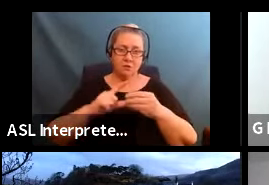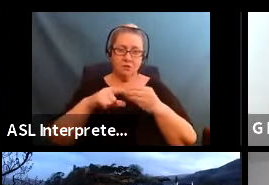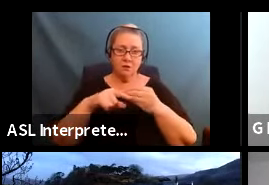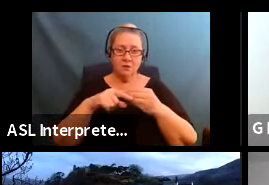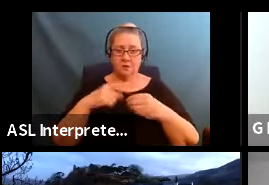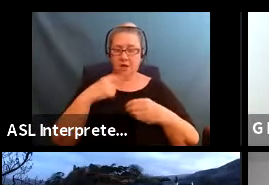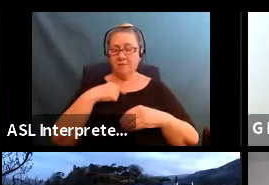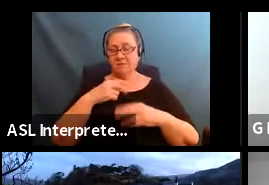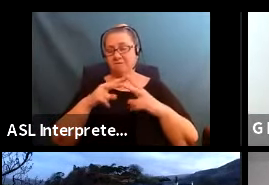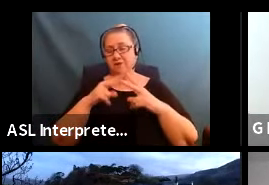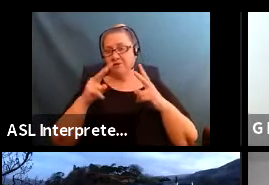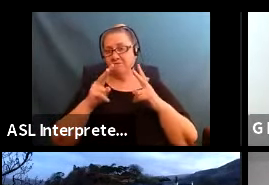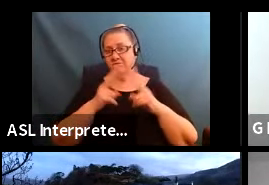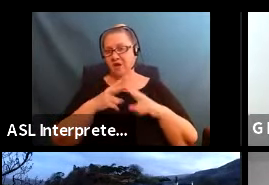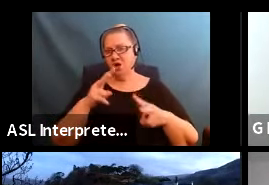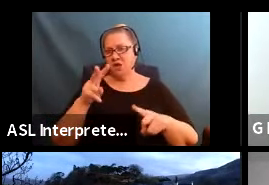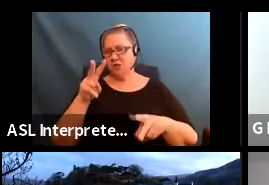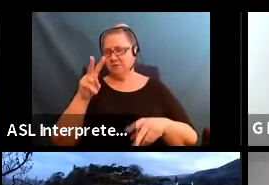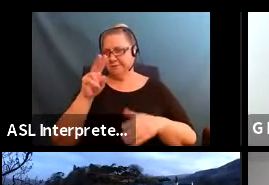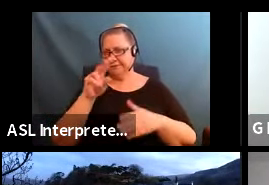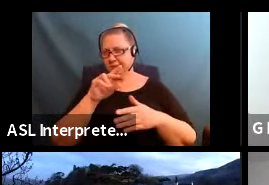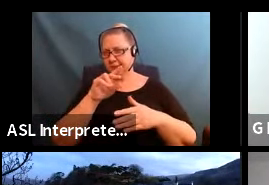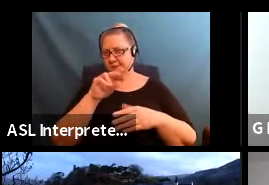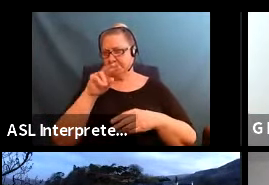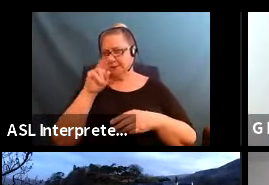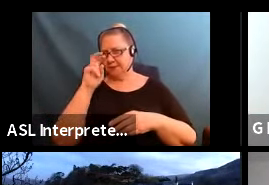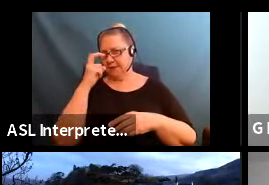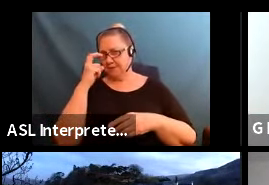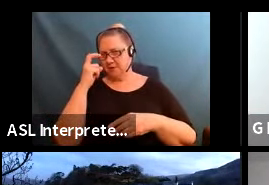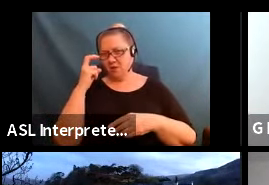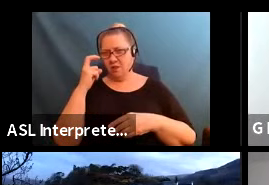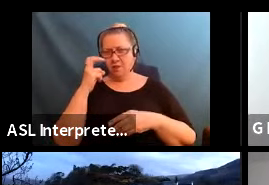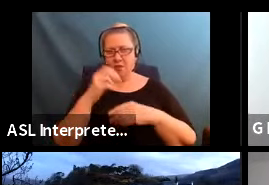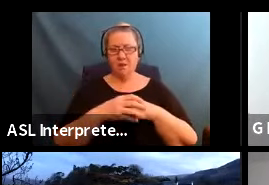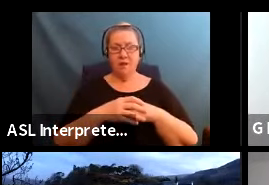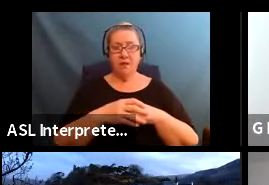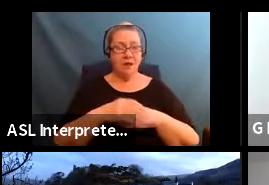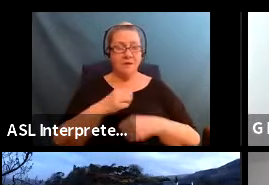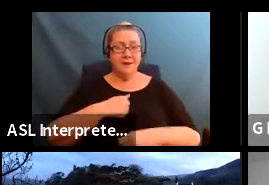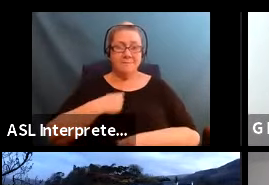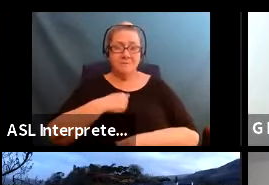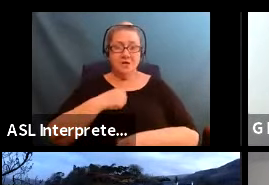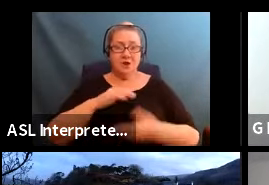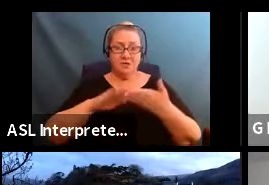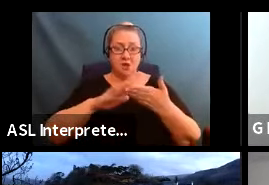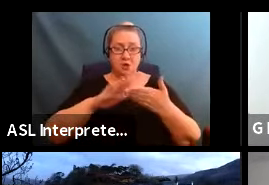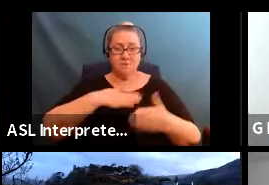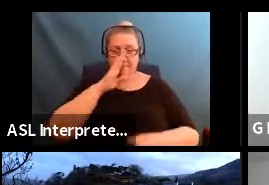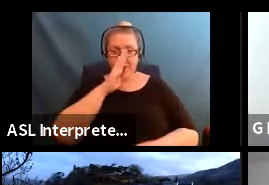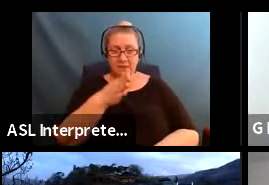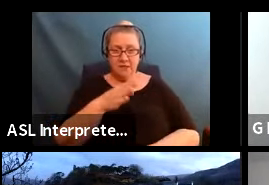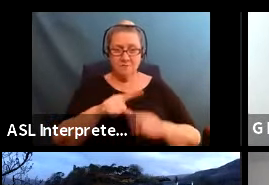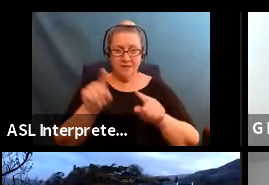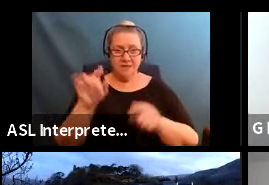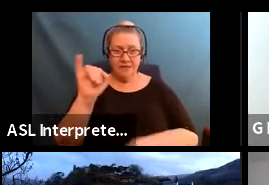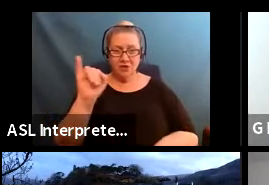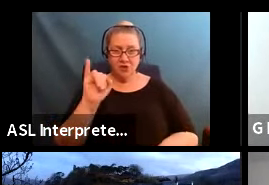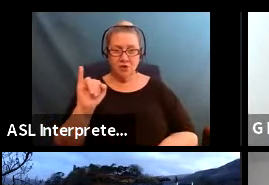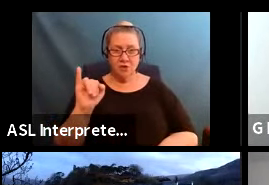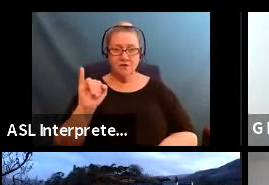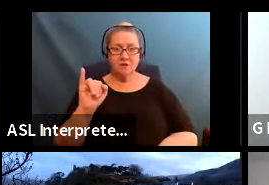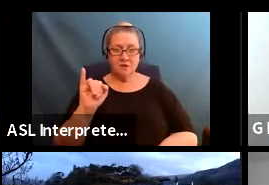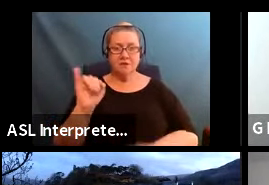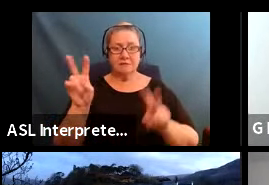skeptical and see incentives, and excuse my bluntness, as an insurance industry lingo for passing the